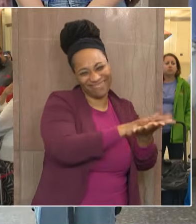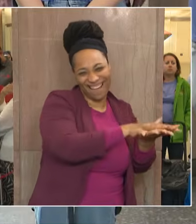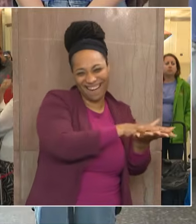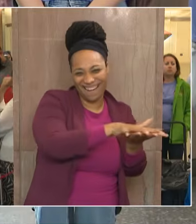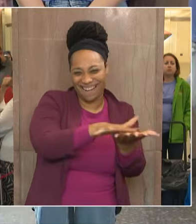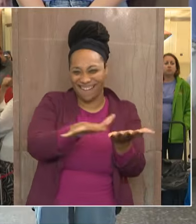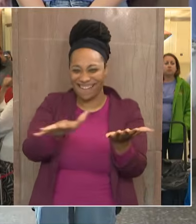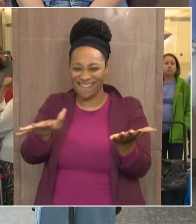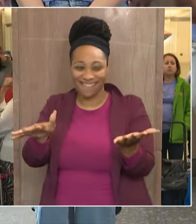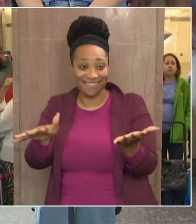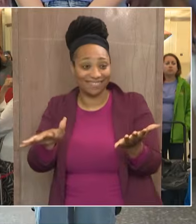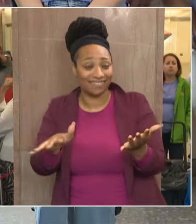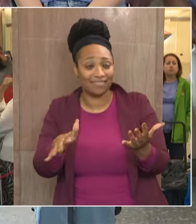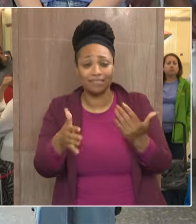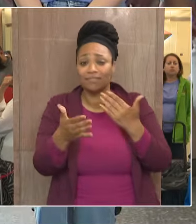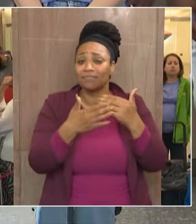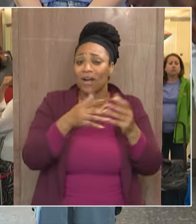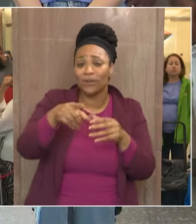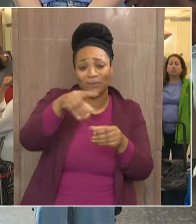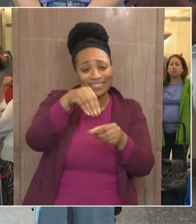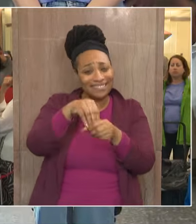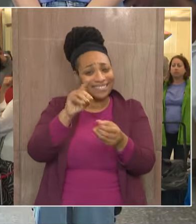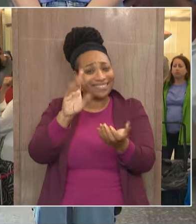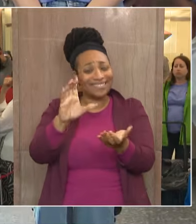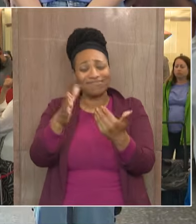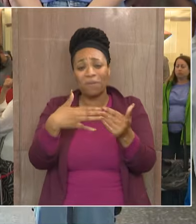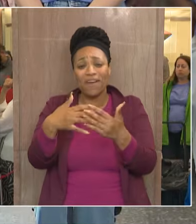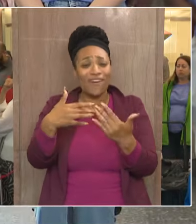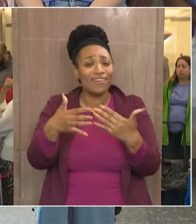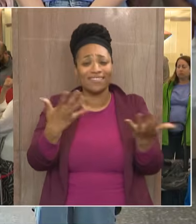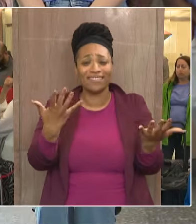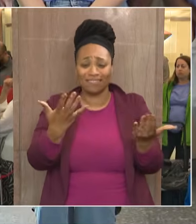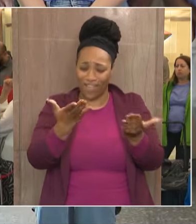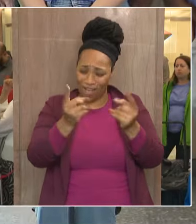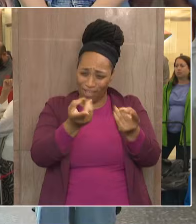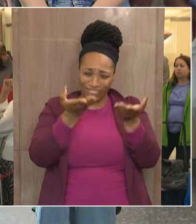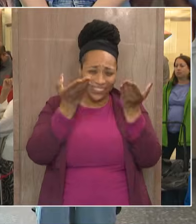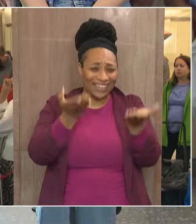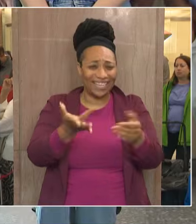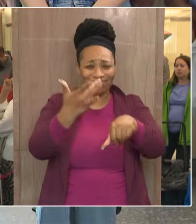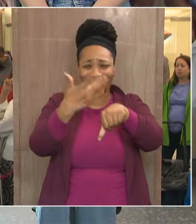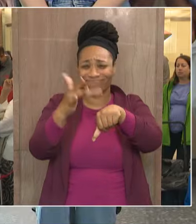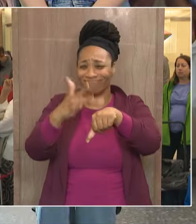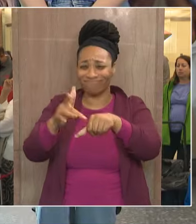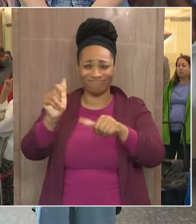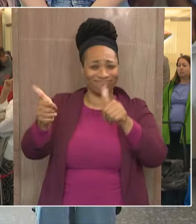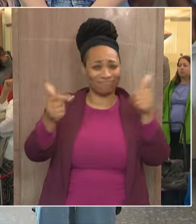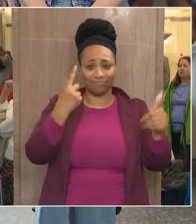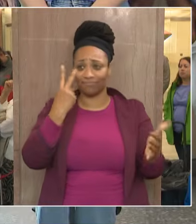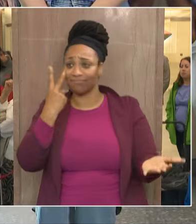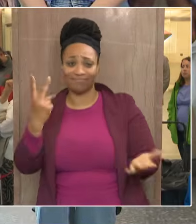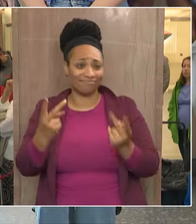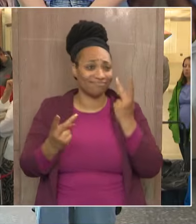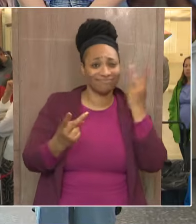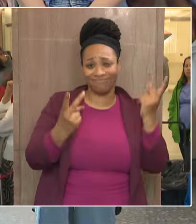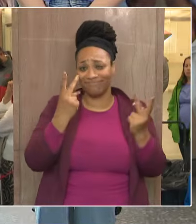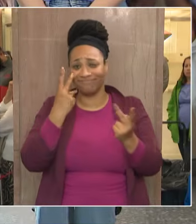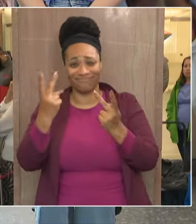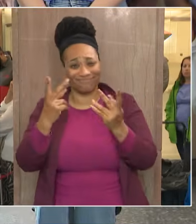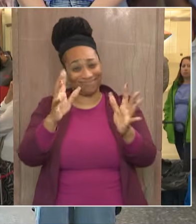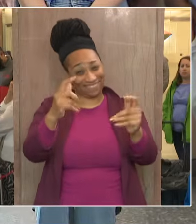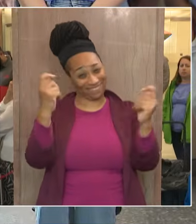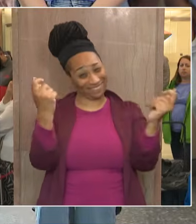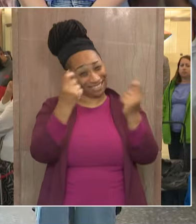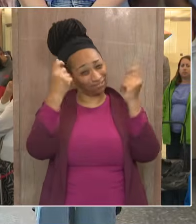city, something is waiting for you for Art All Night. This festival also is a reflection of